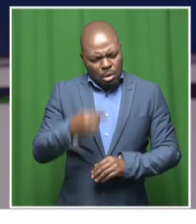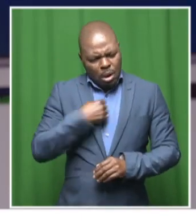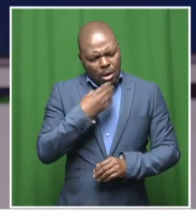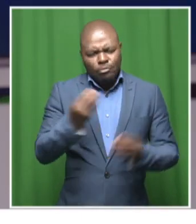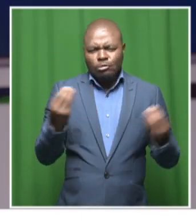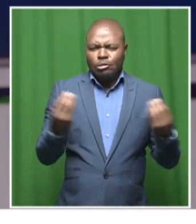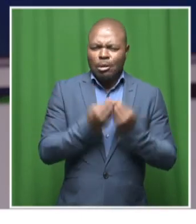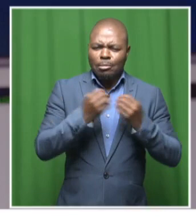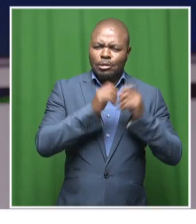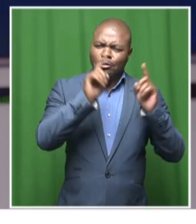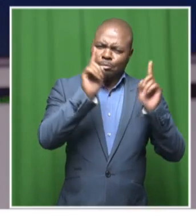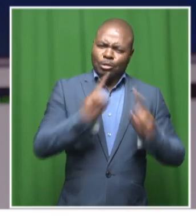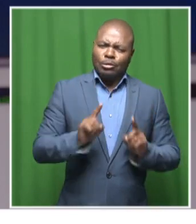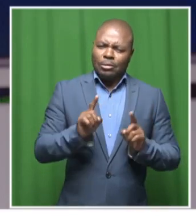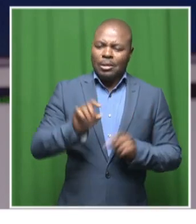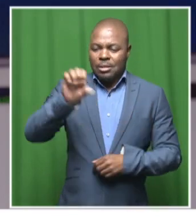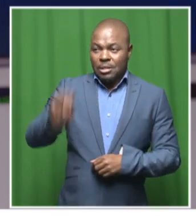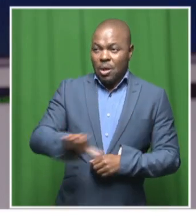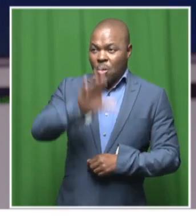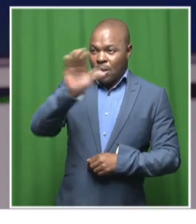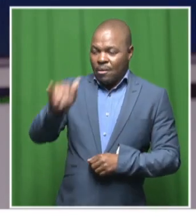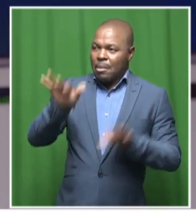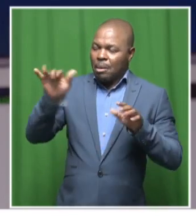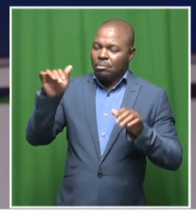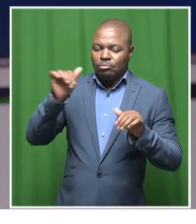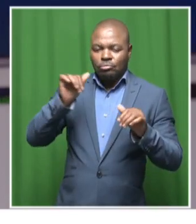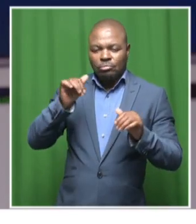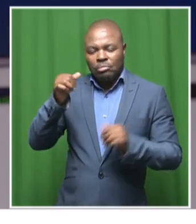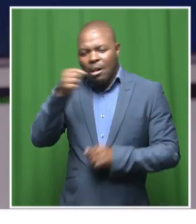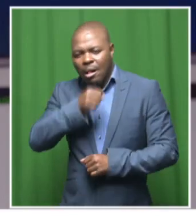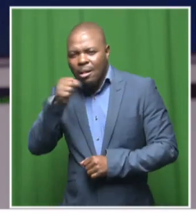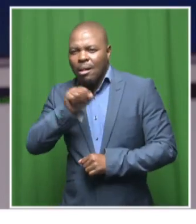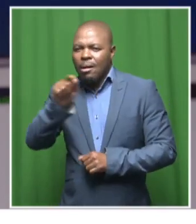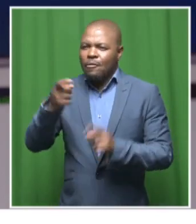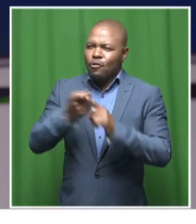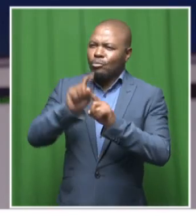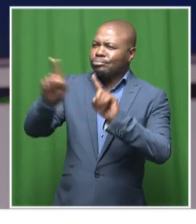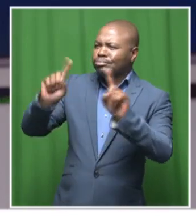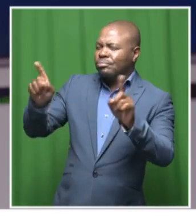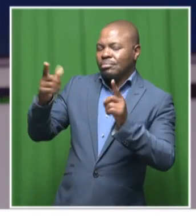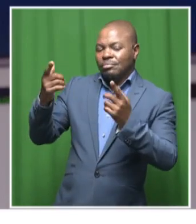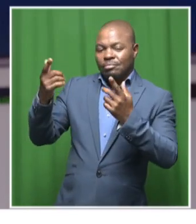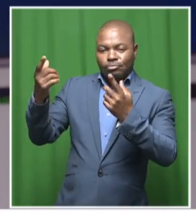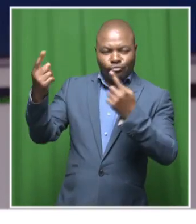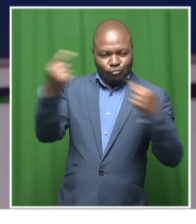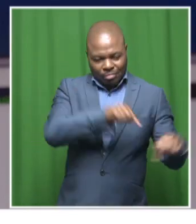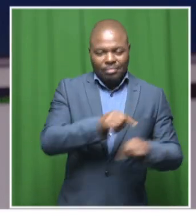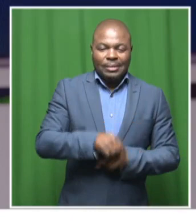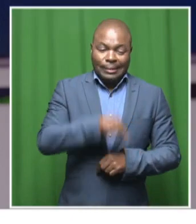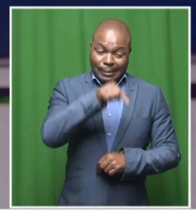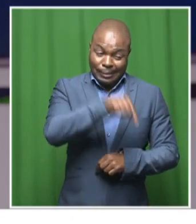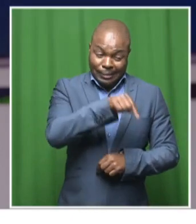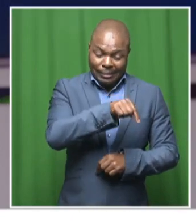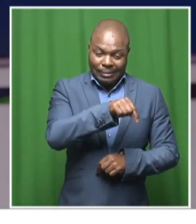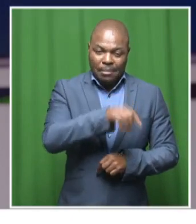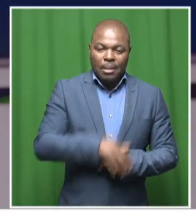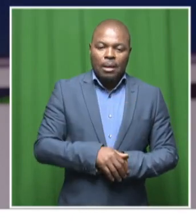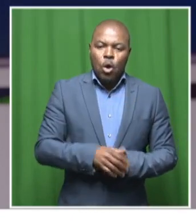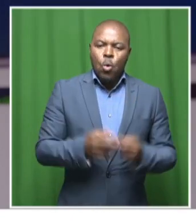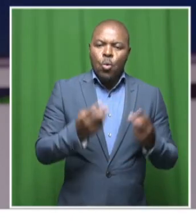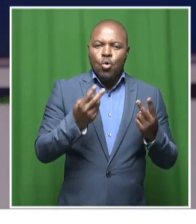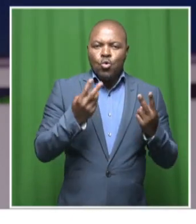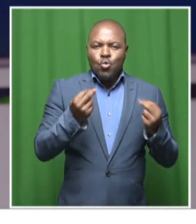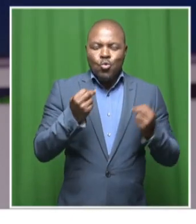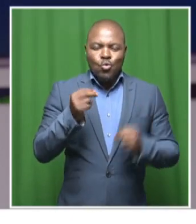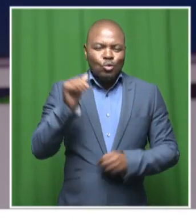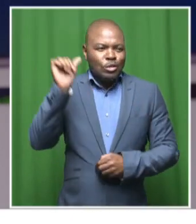special, and it's to put South African artists of all, coming from all directions, whereby it is actually where a new